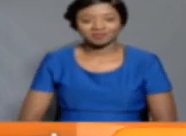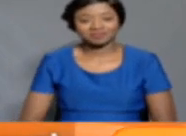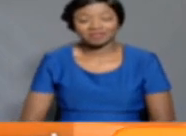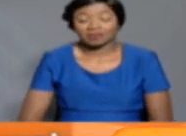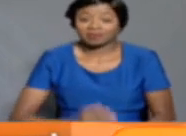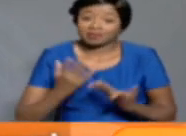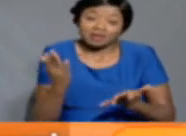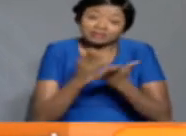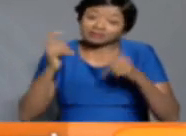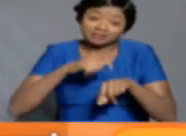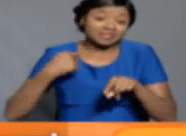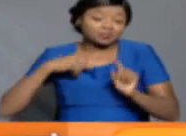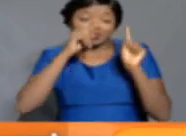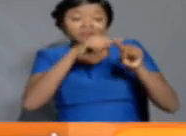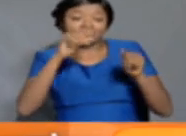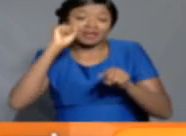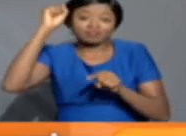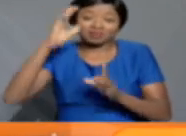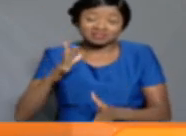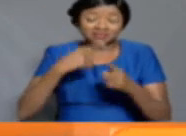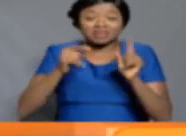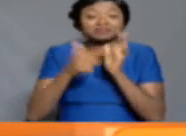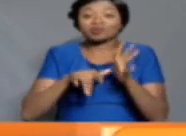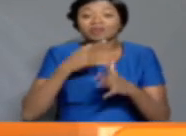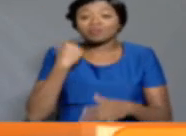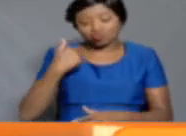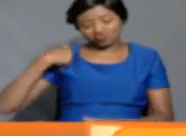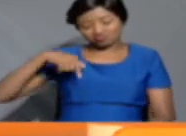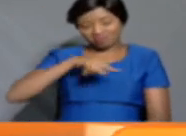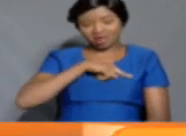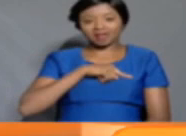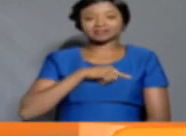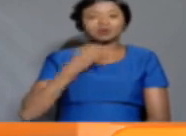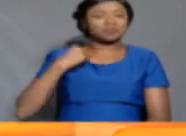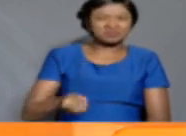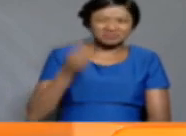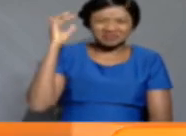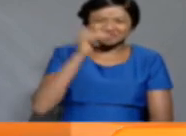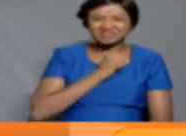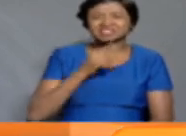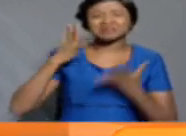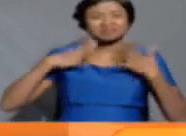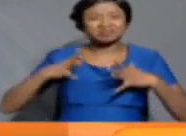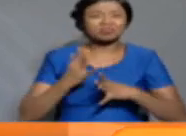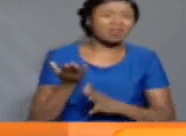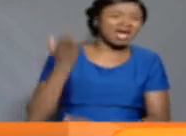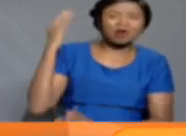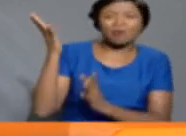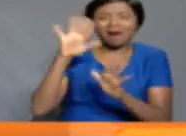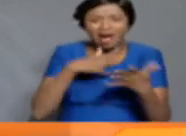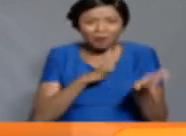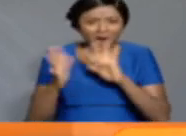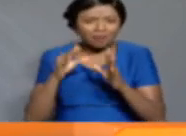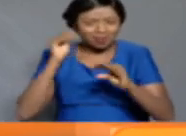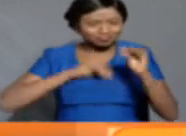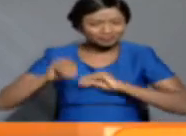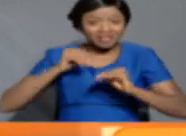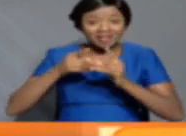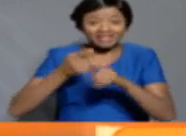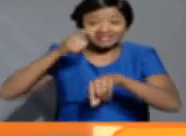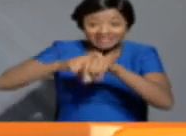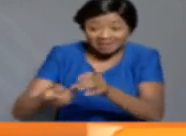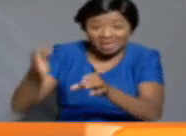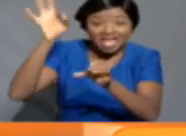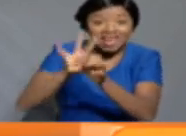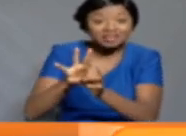sometimes we blame the politicians, but the problem starts with us. We know someone's background very well, and we still go to the ballot boxes and we vote for them. When they continue